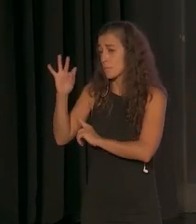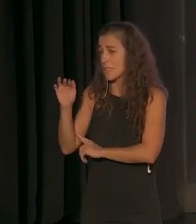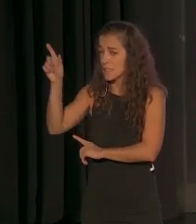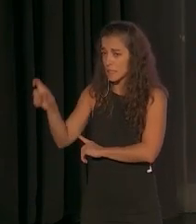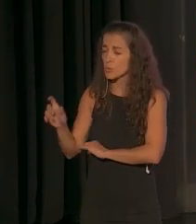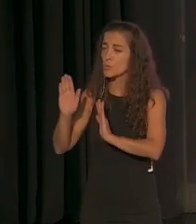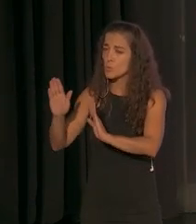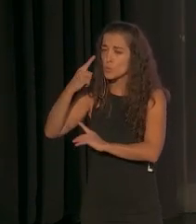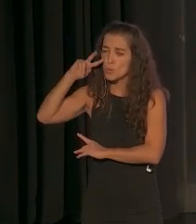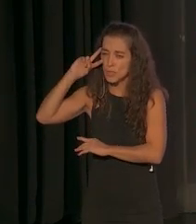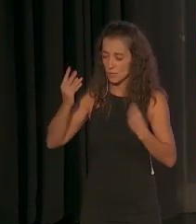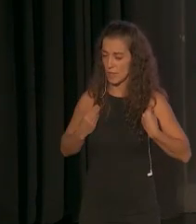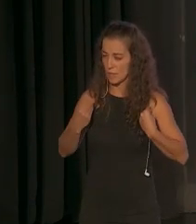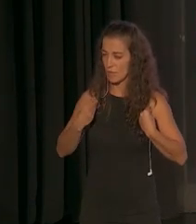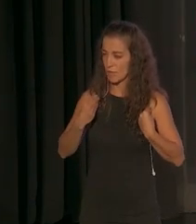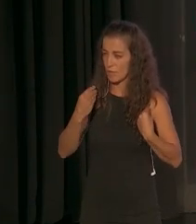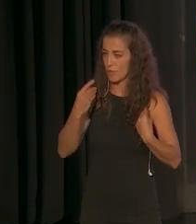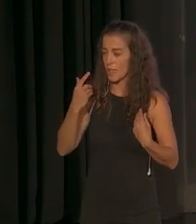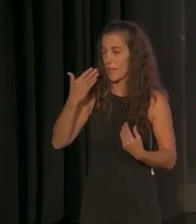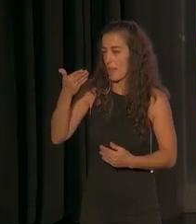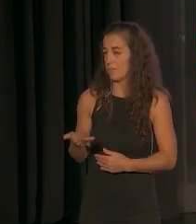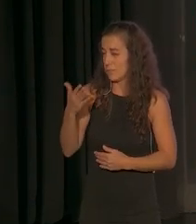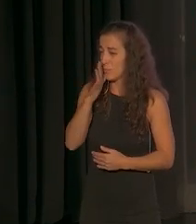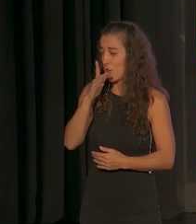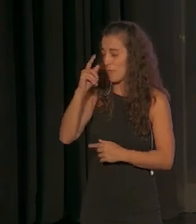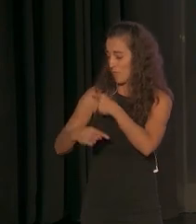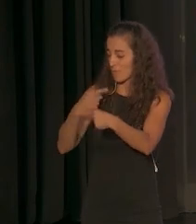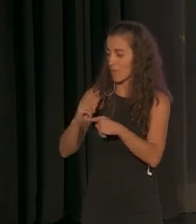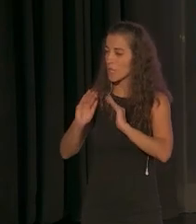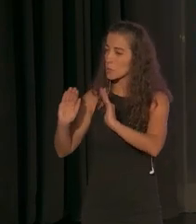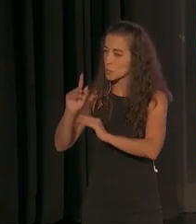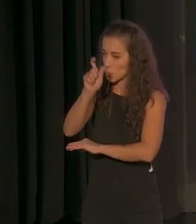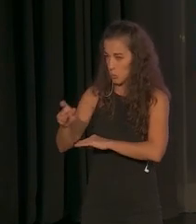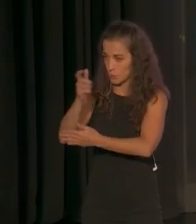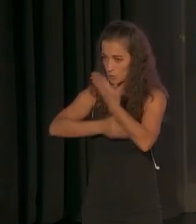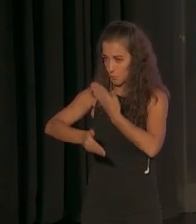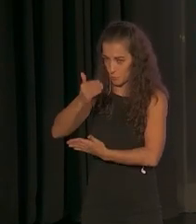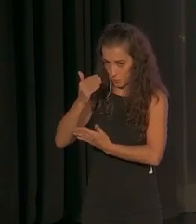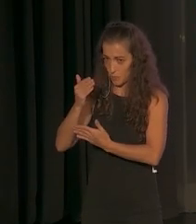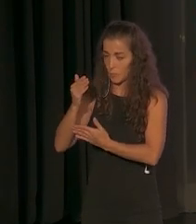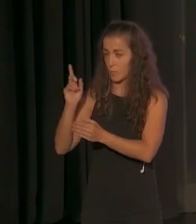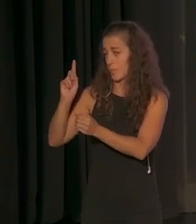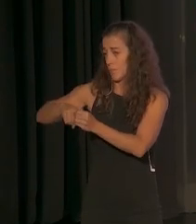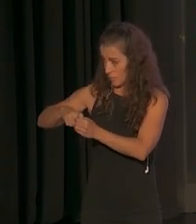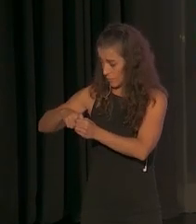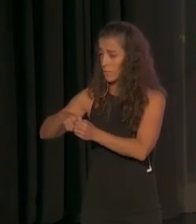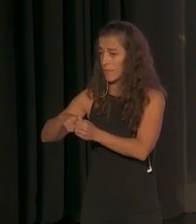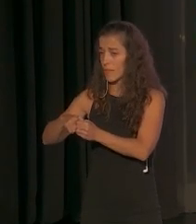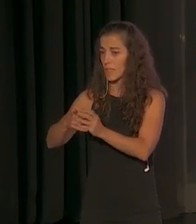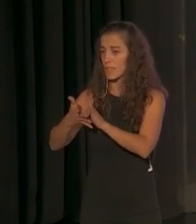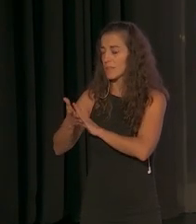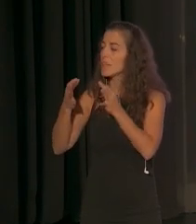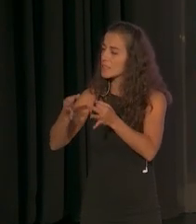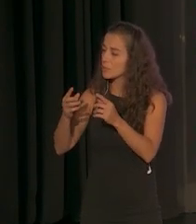her lifelong experience is quite significant because she's a member of a family with people with disabilities, and